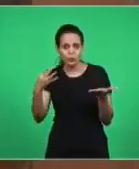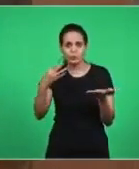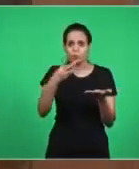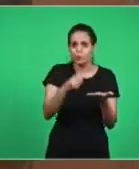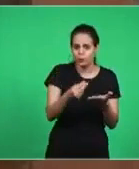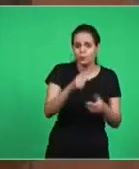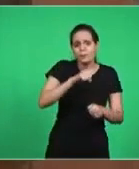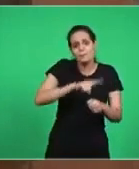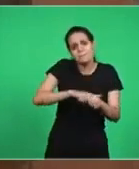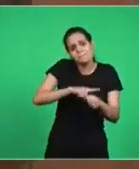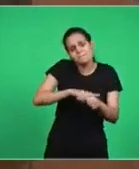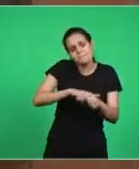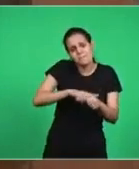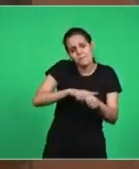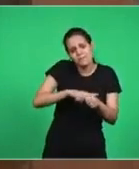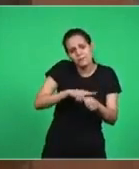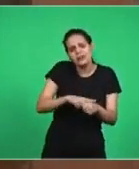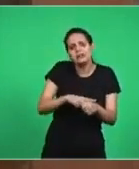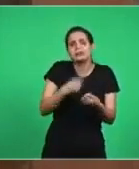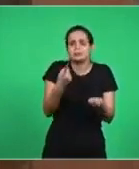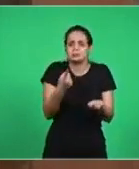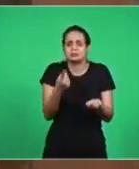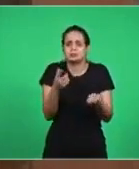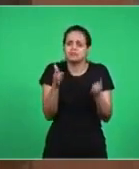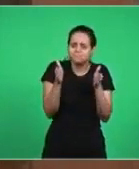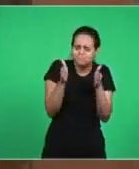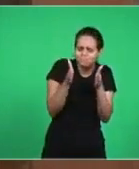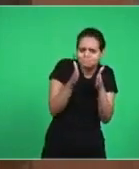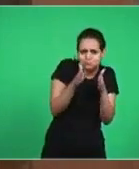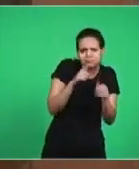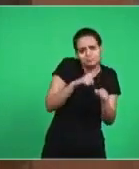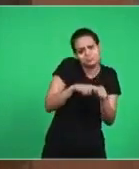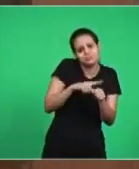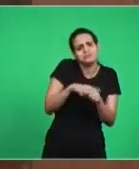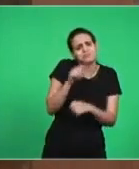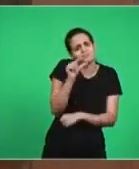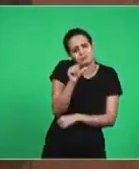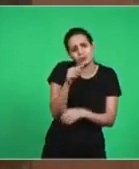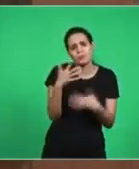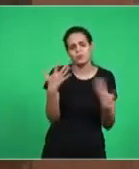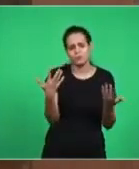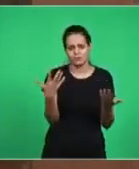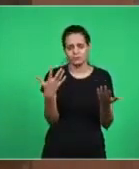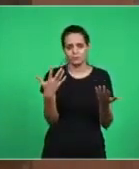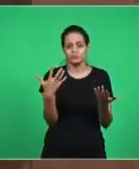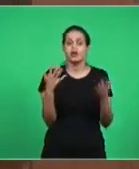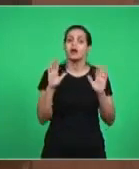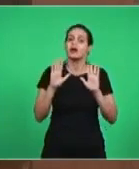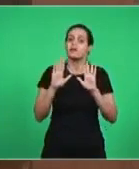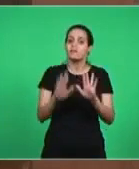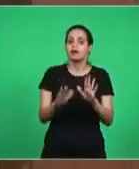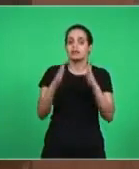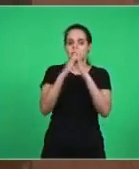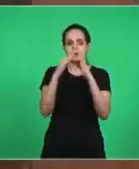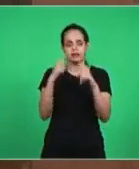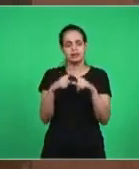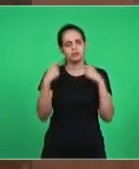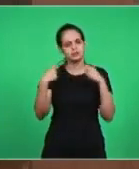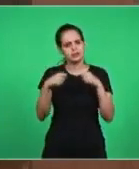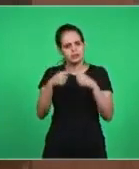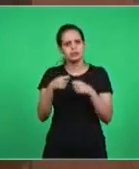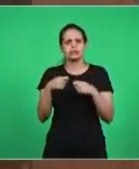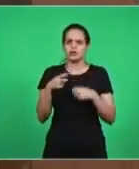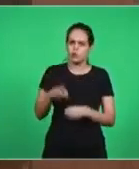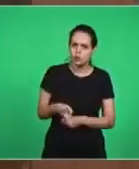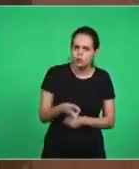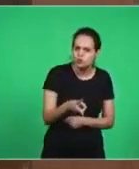restricted. But the church will be able to continue understanding better and going deeper because the